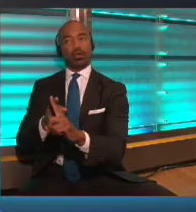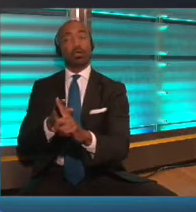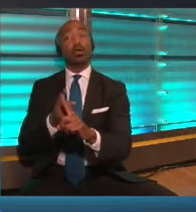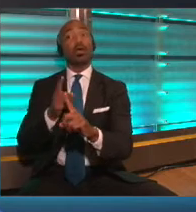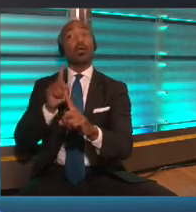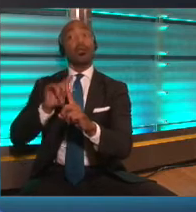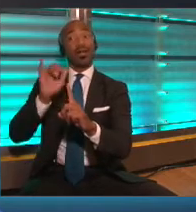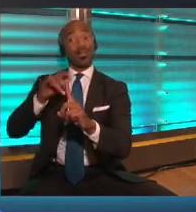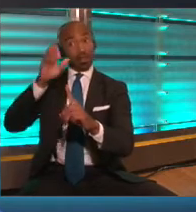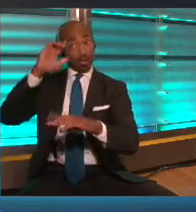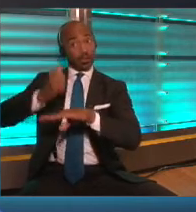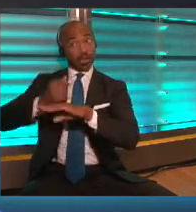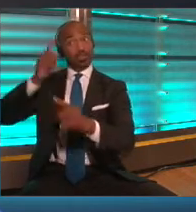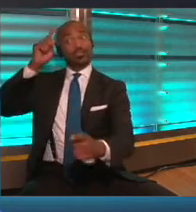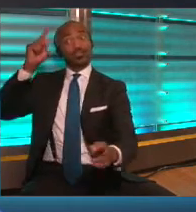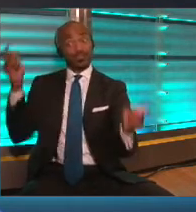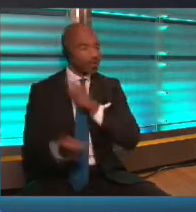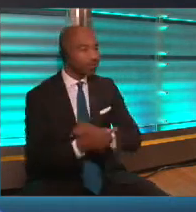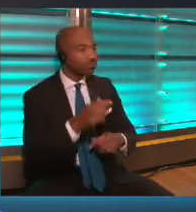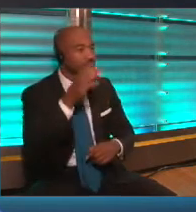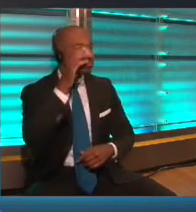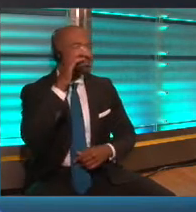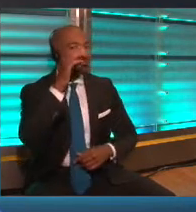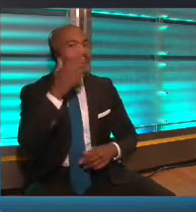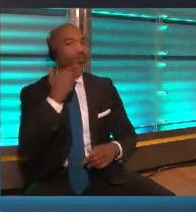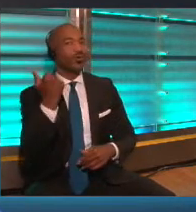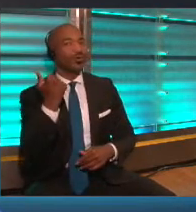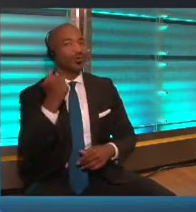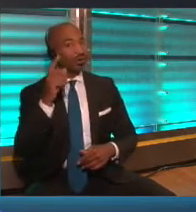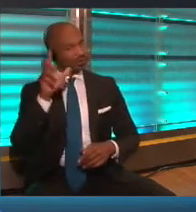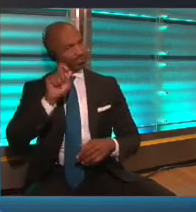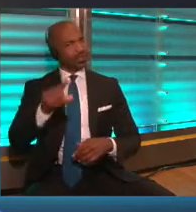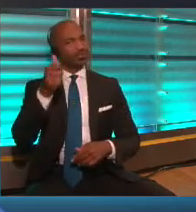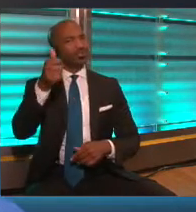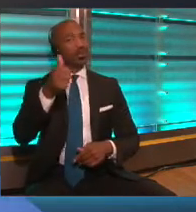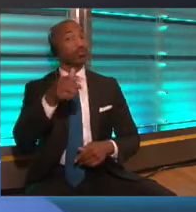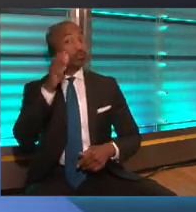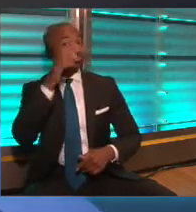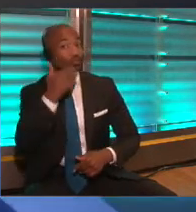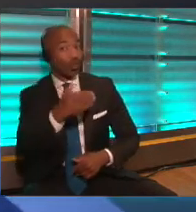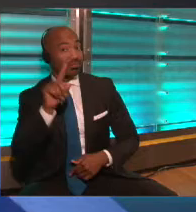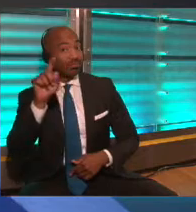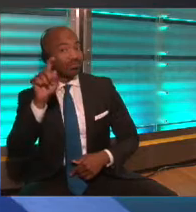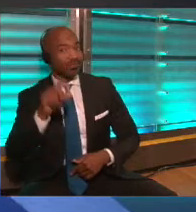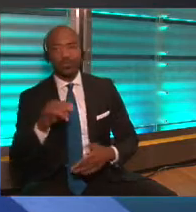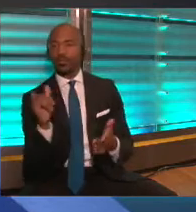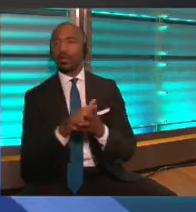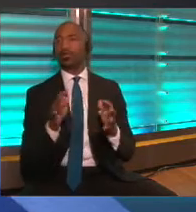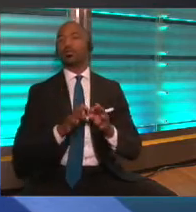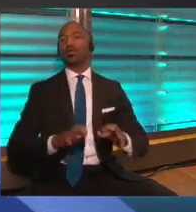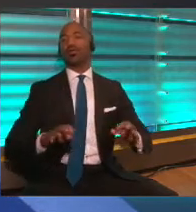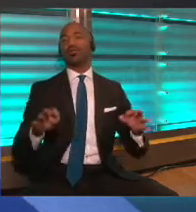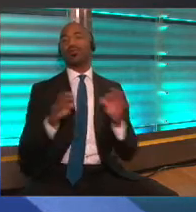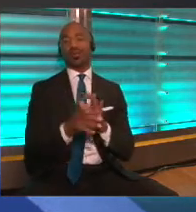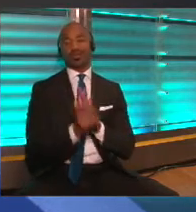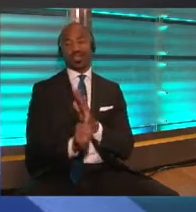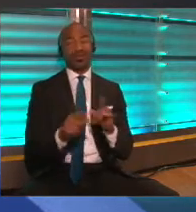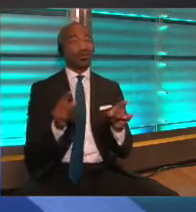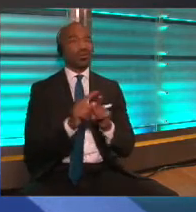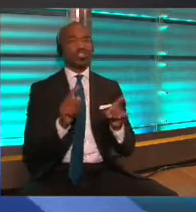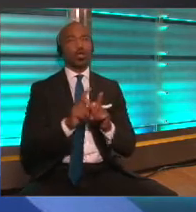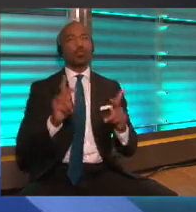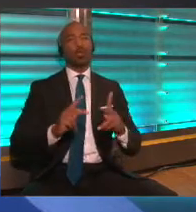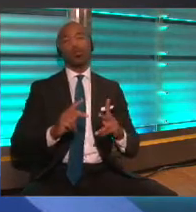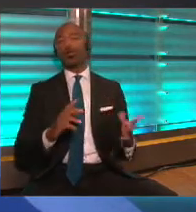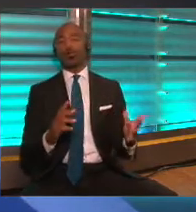listener, and just ask yourself, are you a good listener? And I truly think it's a very, very critical skill, and it's a very underrated